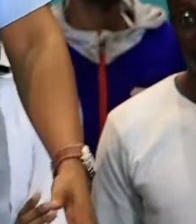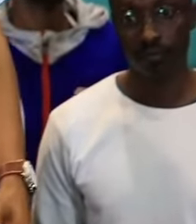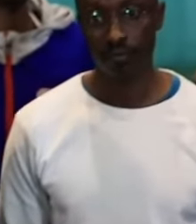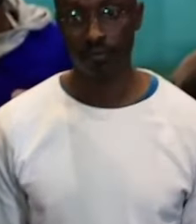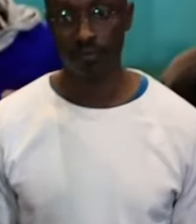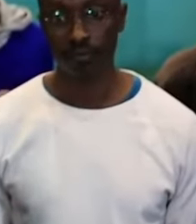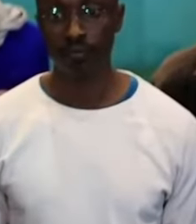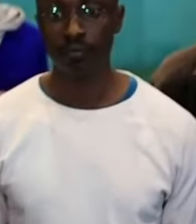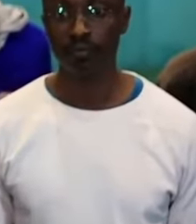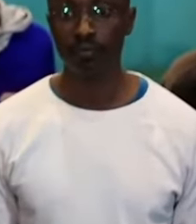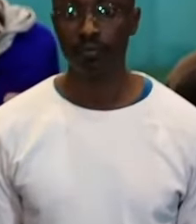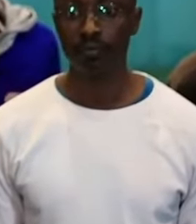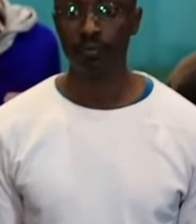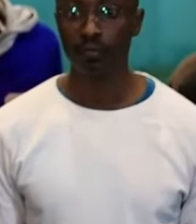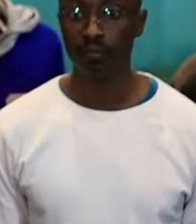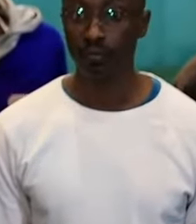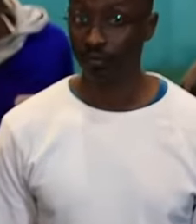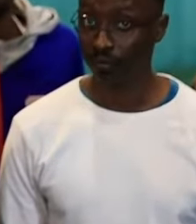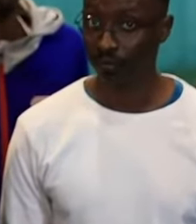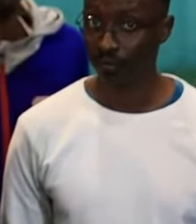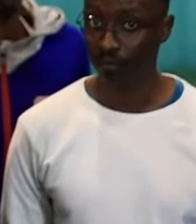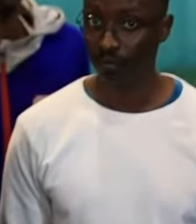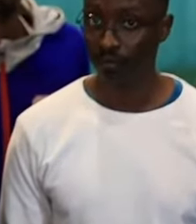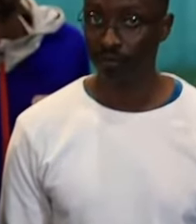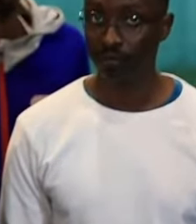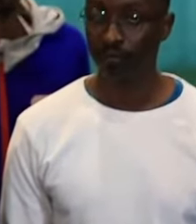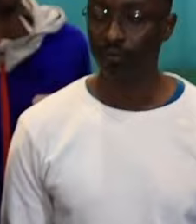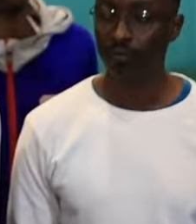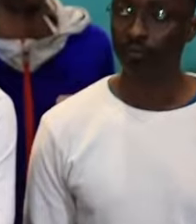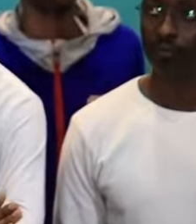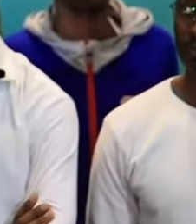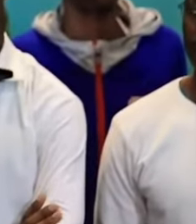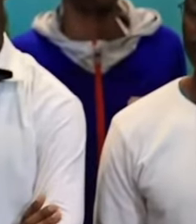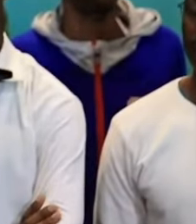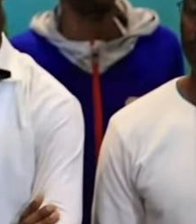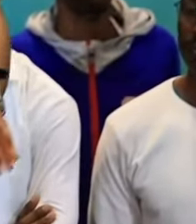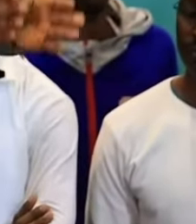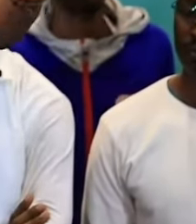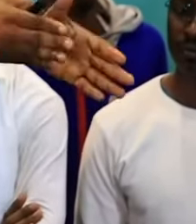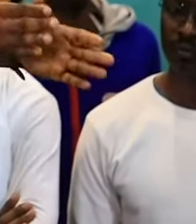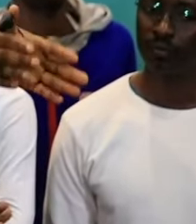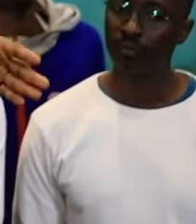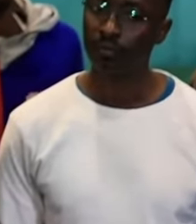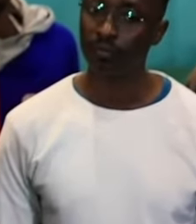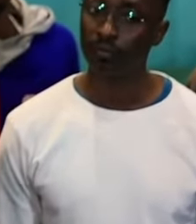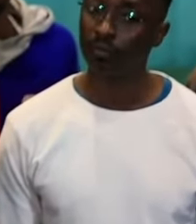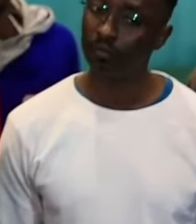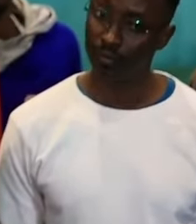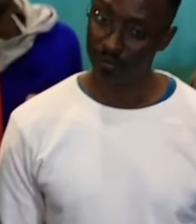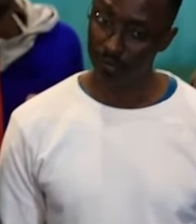God, guide me to have a relationship with a man. Guide me to have a relationship with a